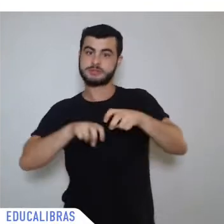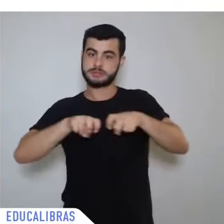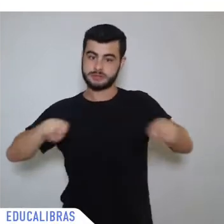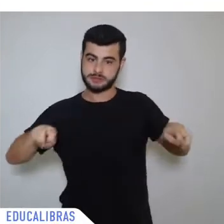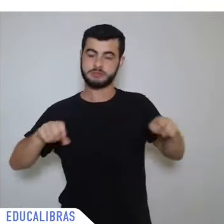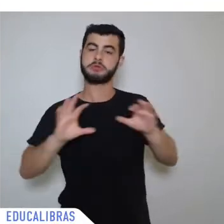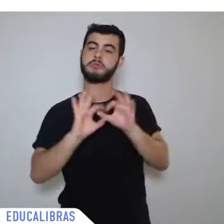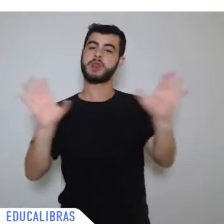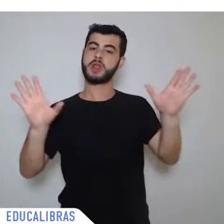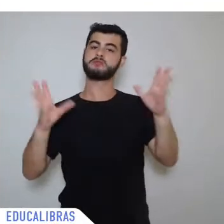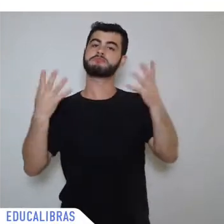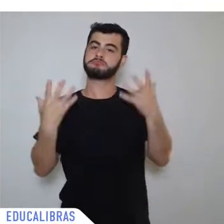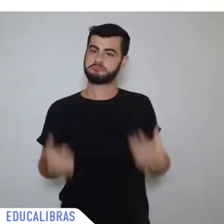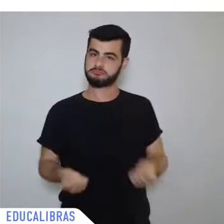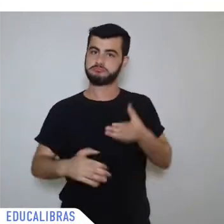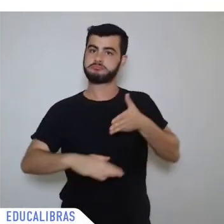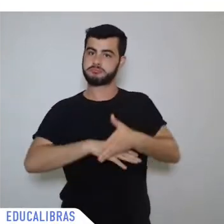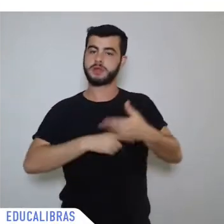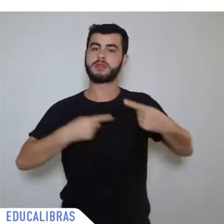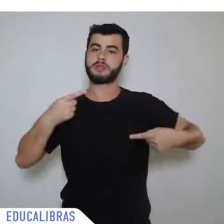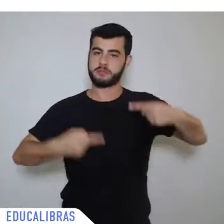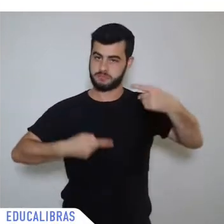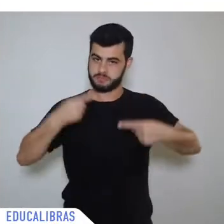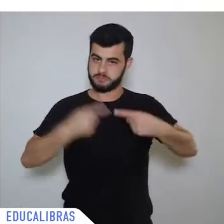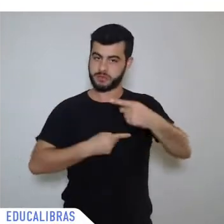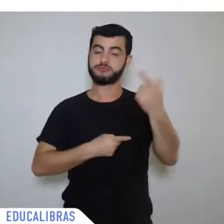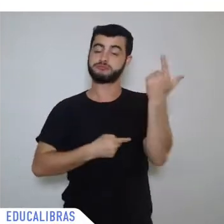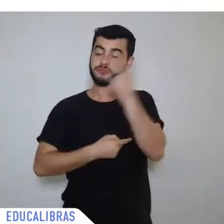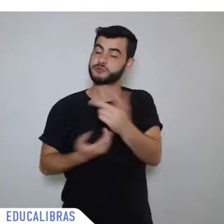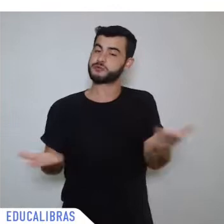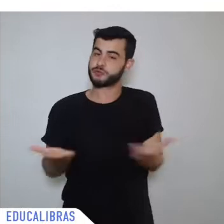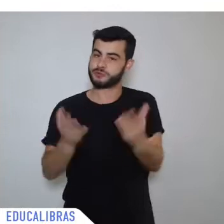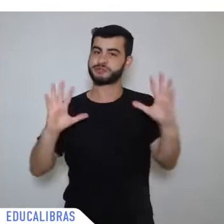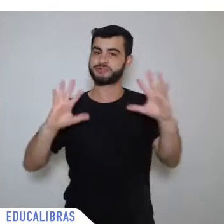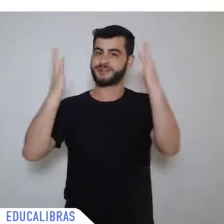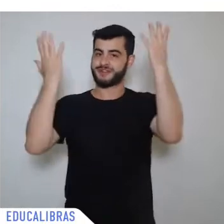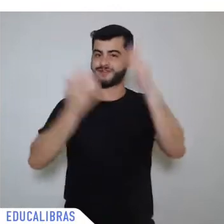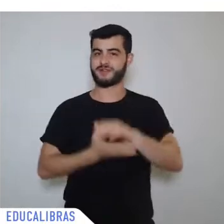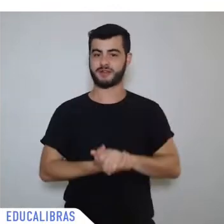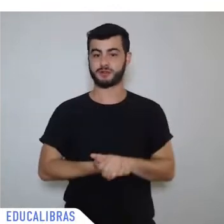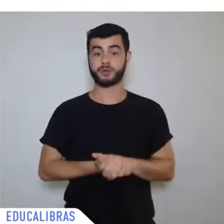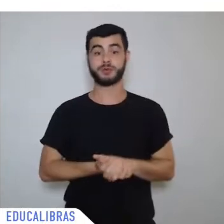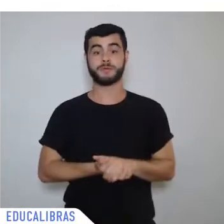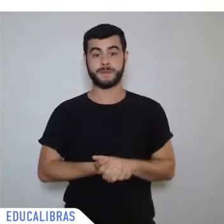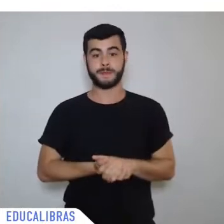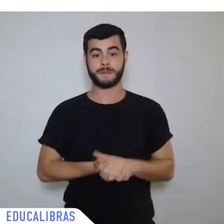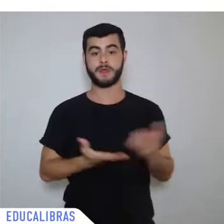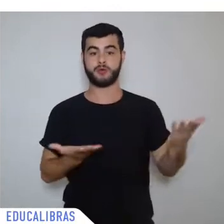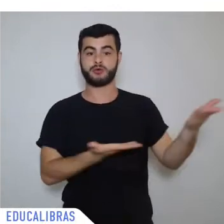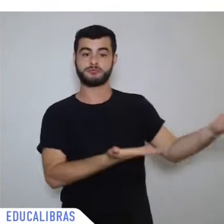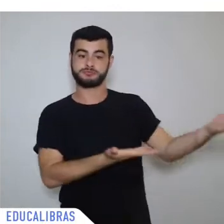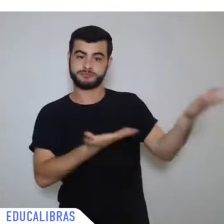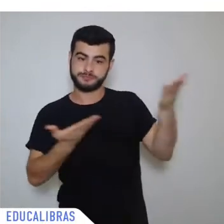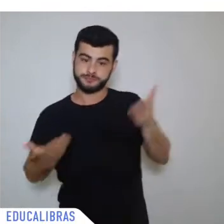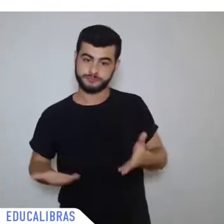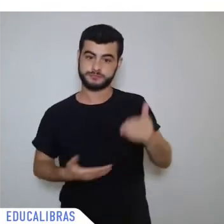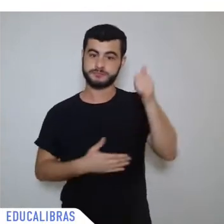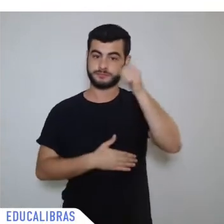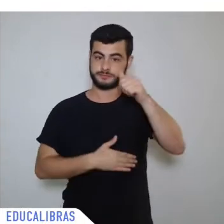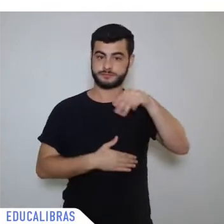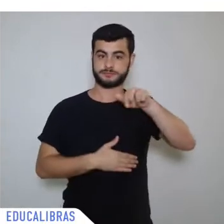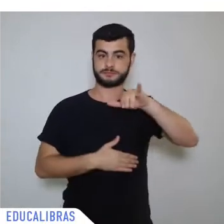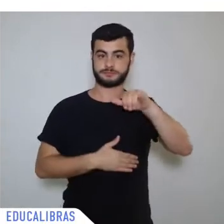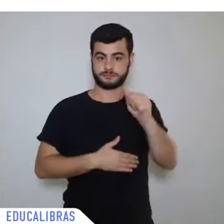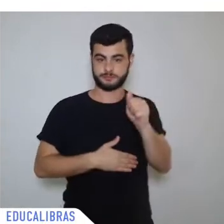thank the panelists and moderators who voluntarily participated in the debate and made this event possible. I now give the floor to